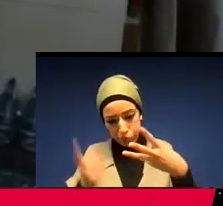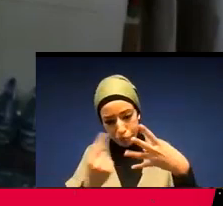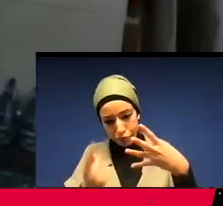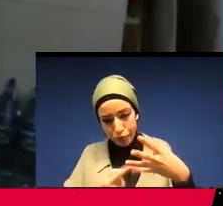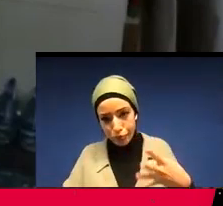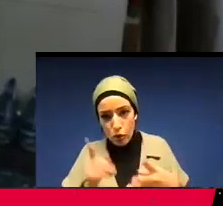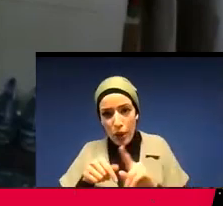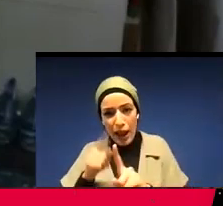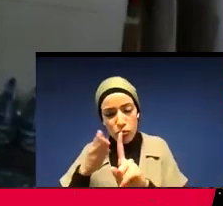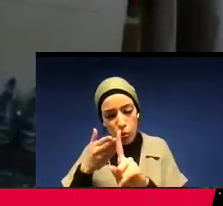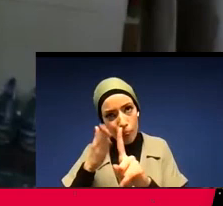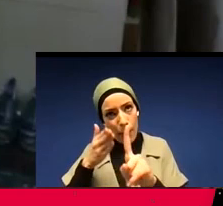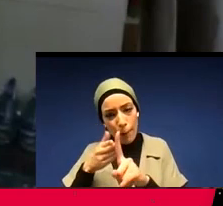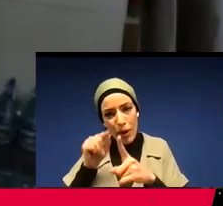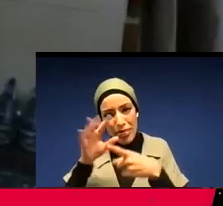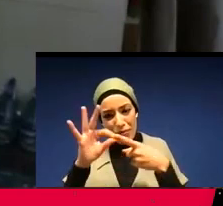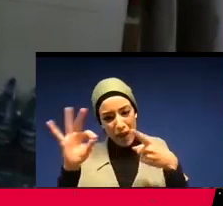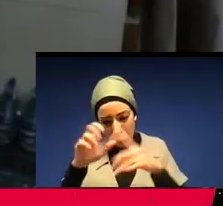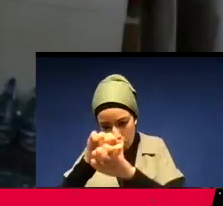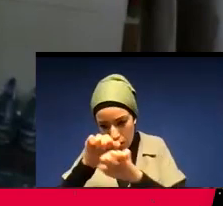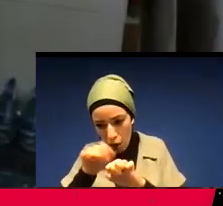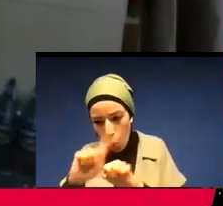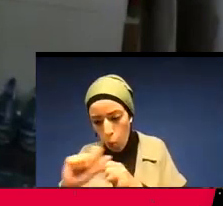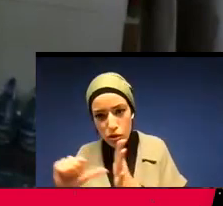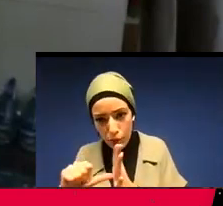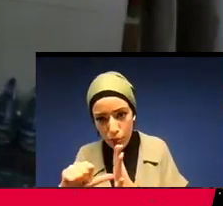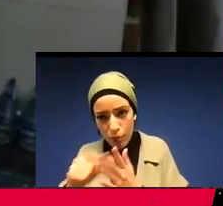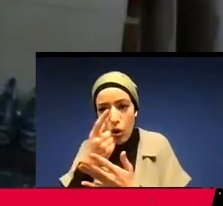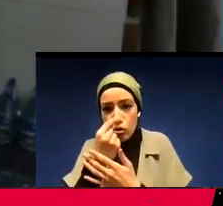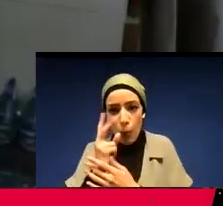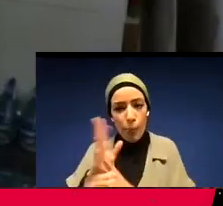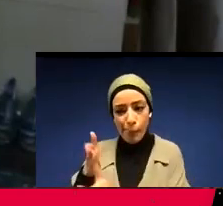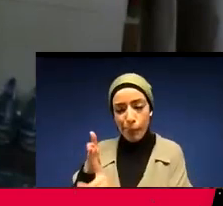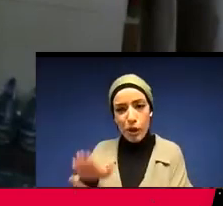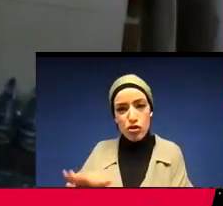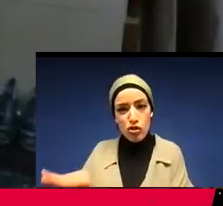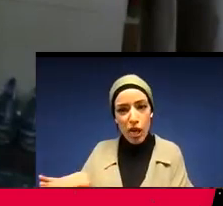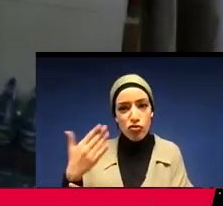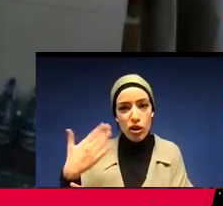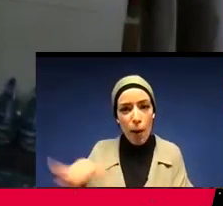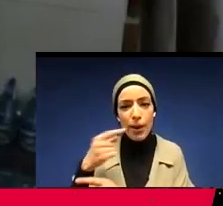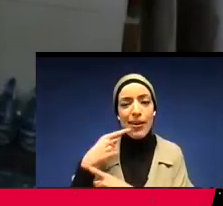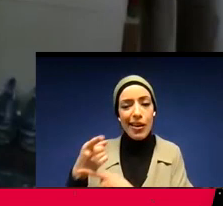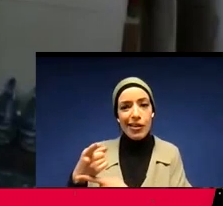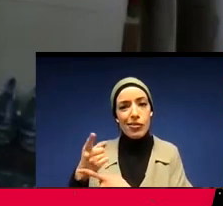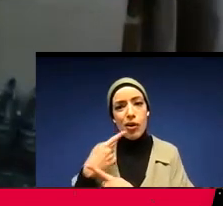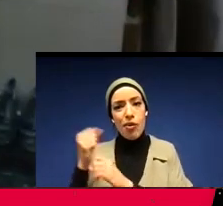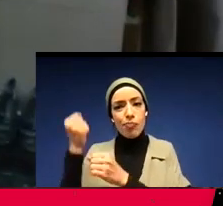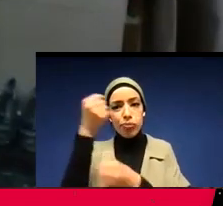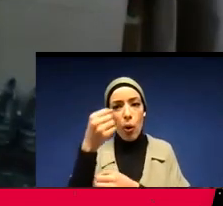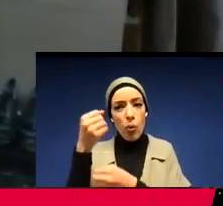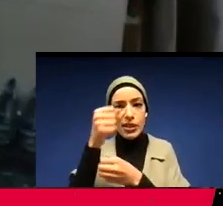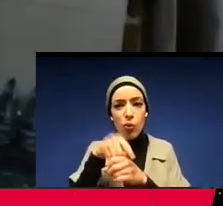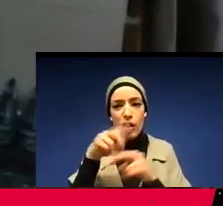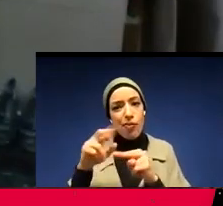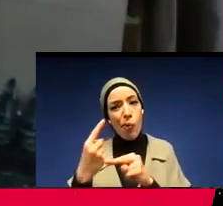identify what were the factors that could be crucial. So for instance, we were able to identify some children were arrested because they protested